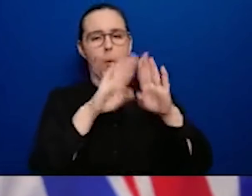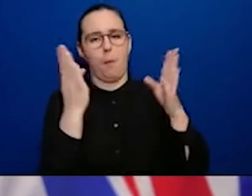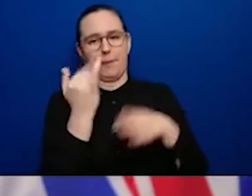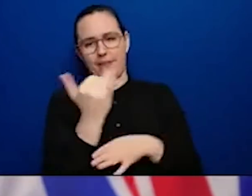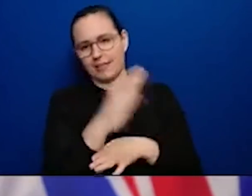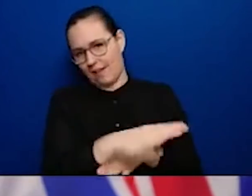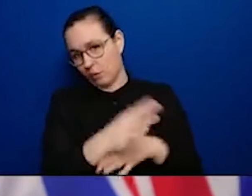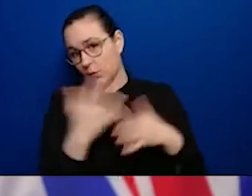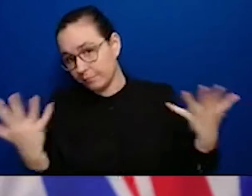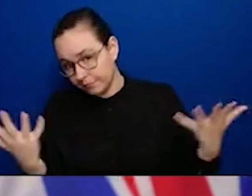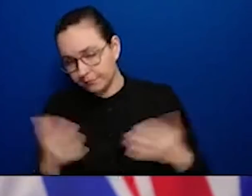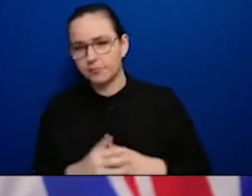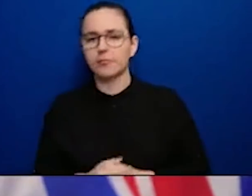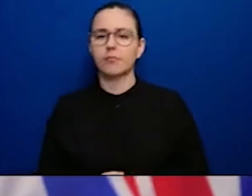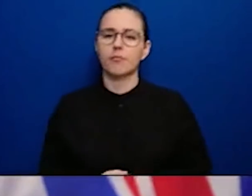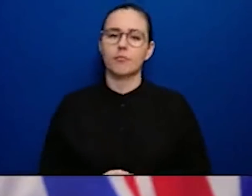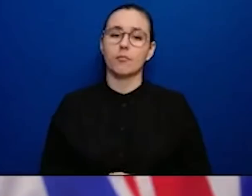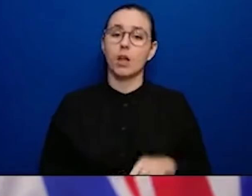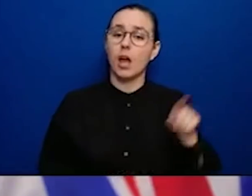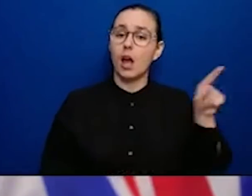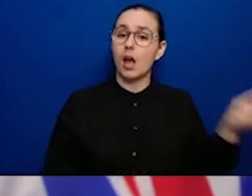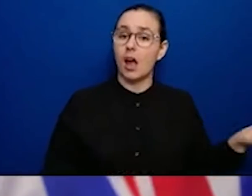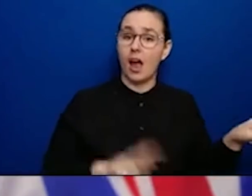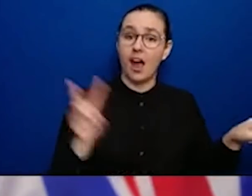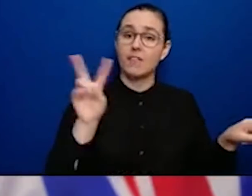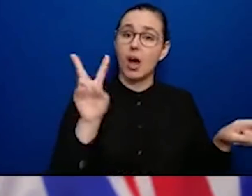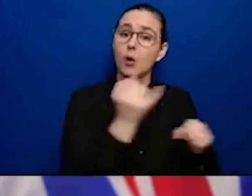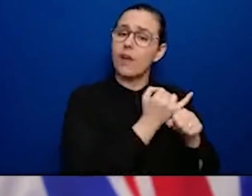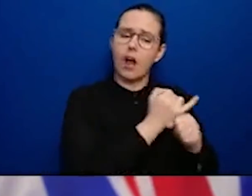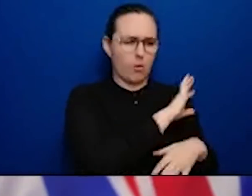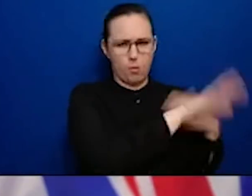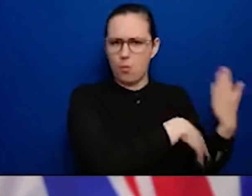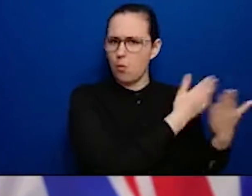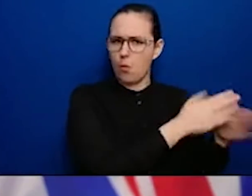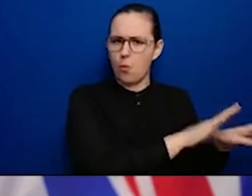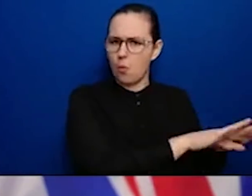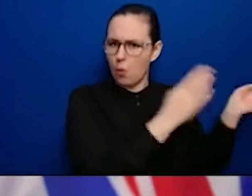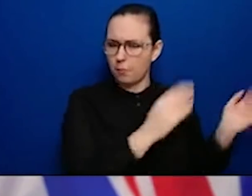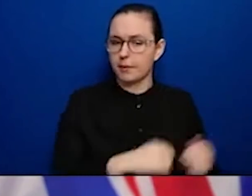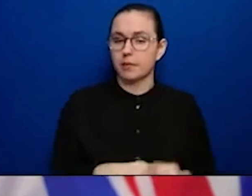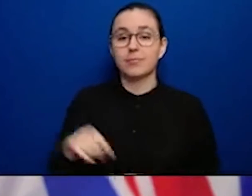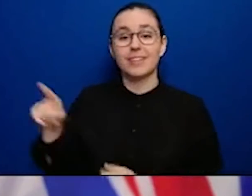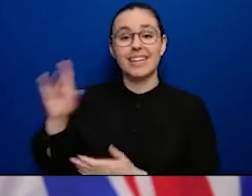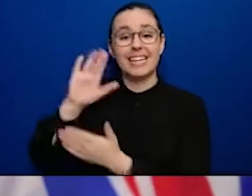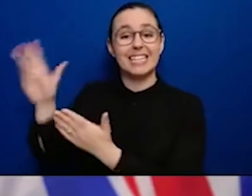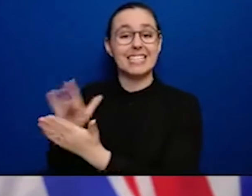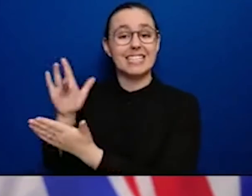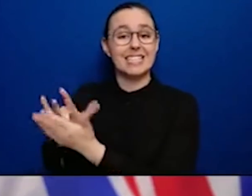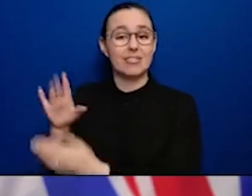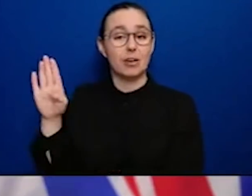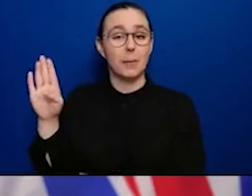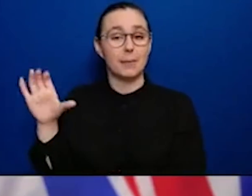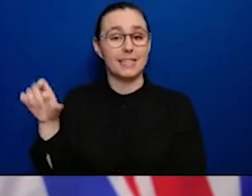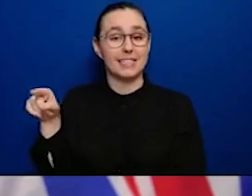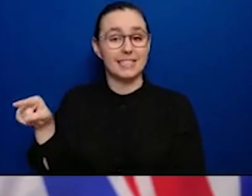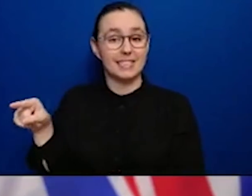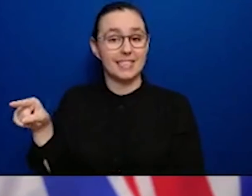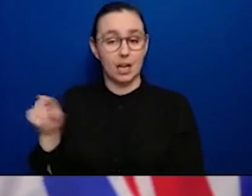to please drive to conditions on this route. And in fact, on all highways. These roadways are not in a normal state, and we want to